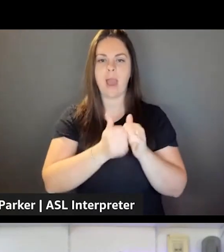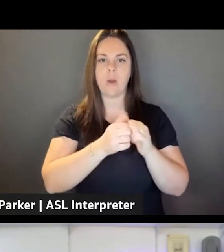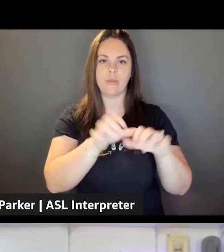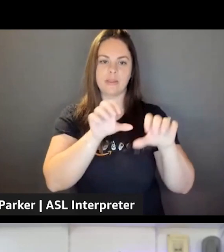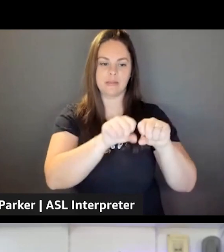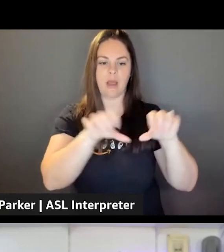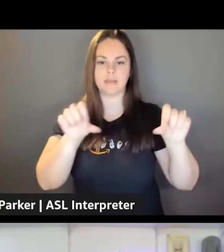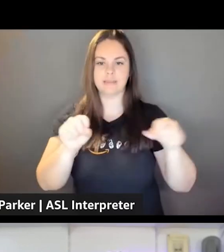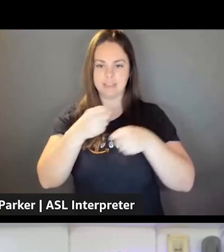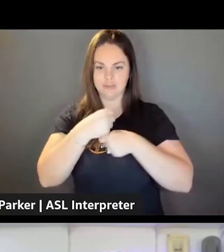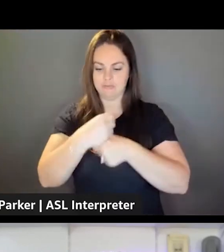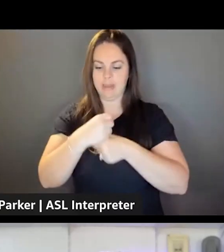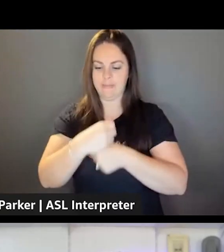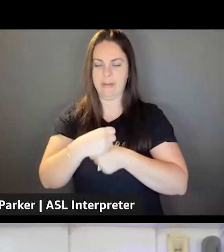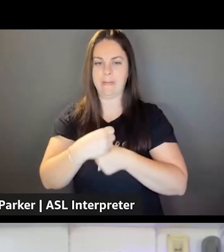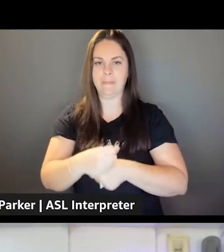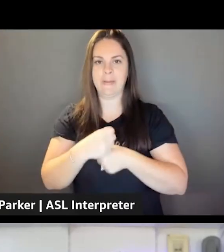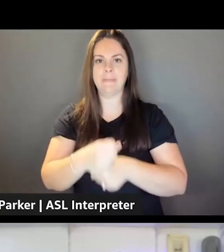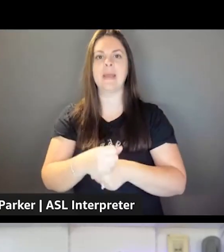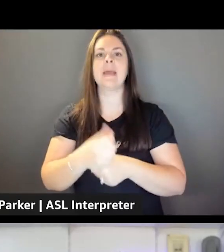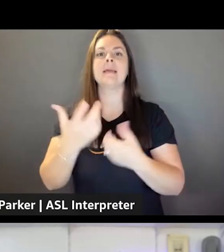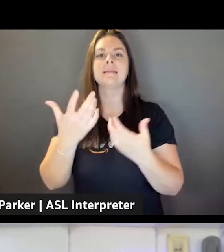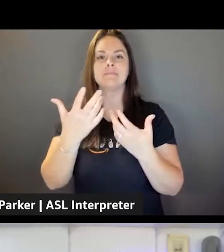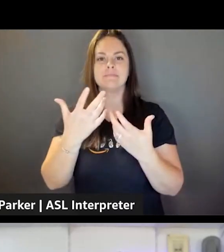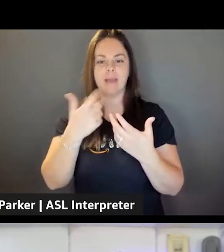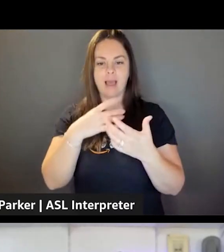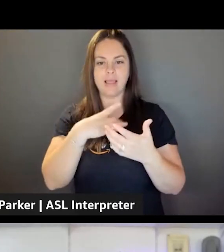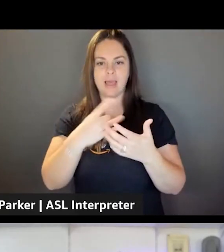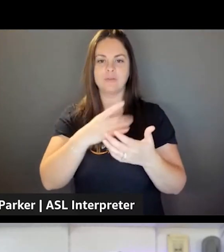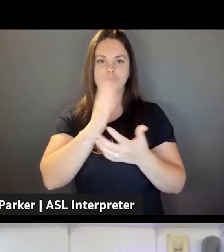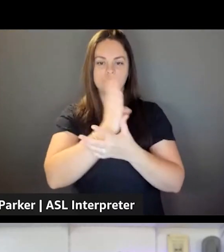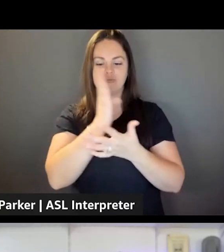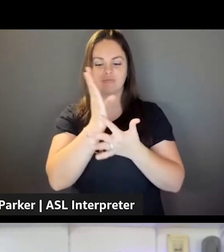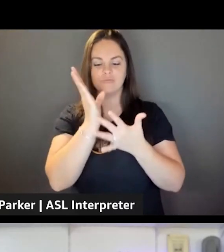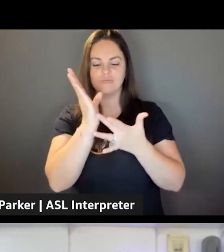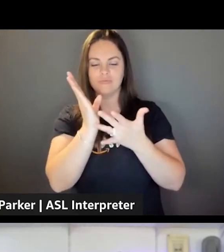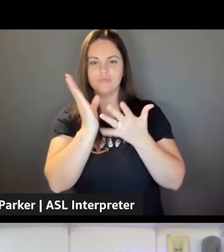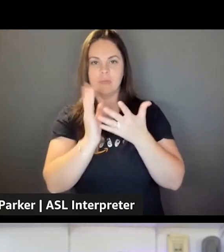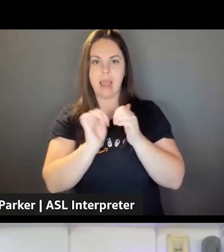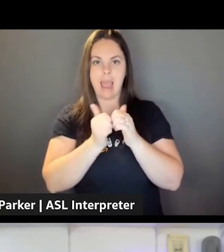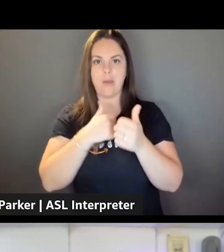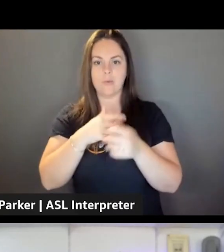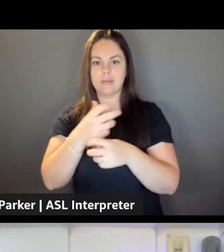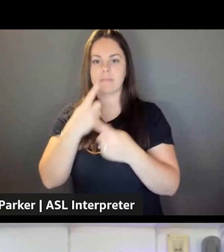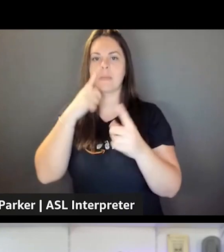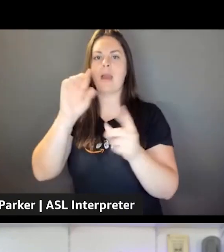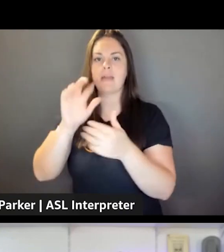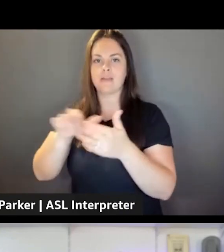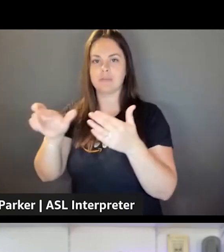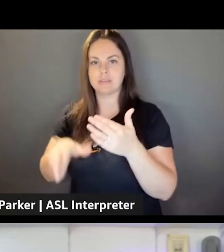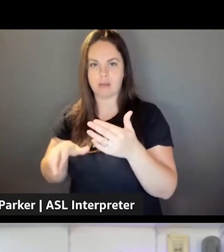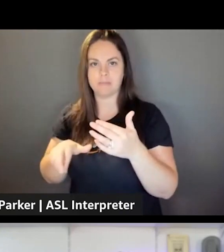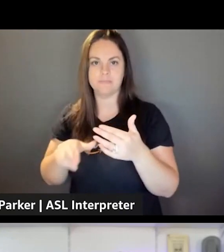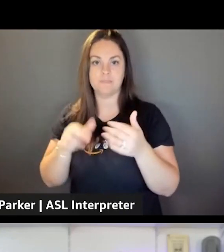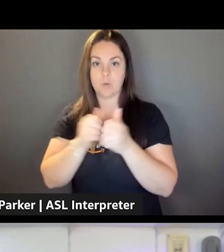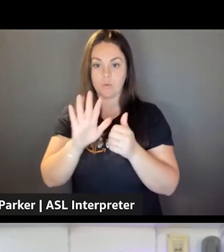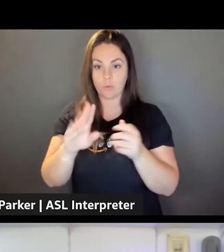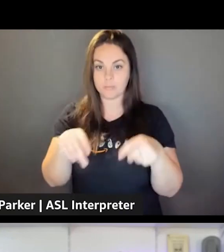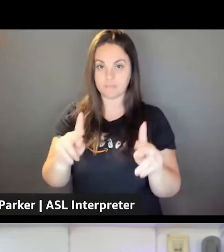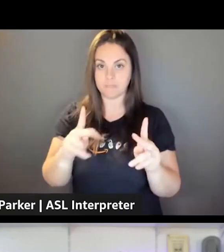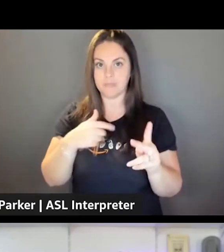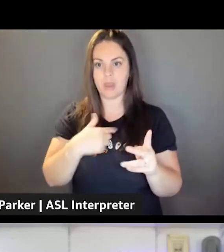walk through how we got to the end result. So with your permission, I can go in and share my screen and show you what we